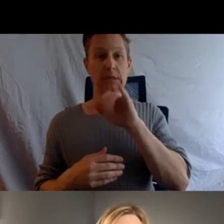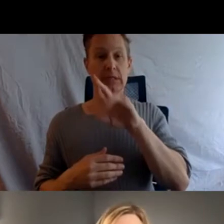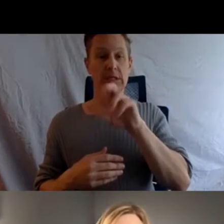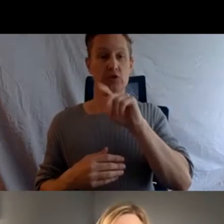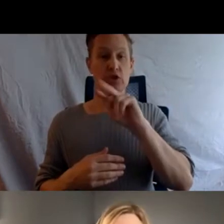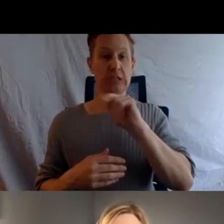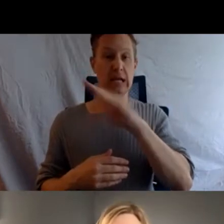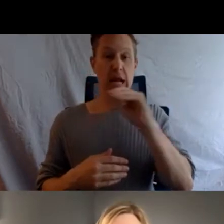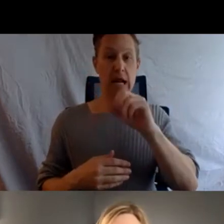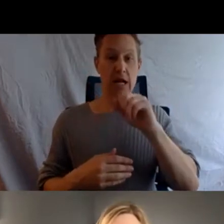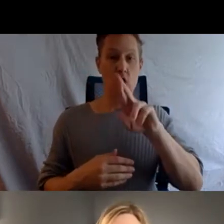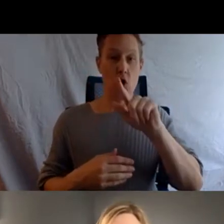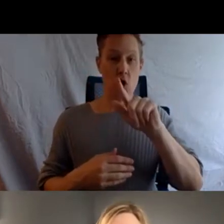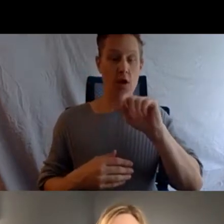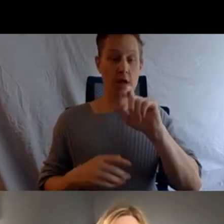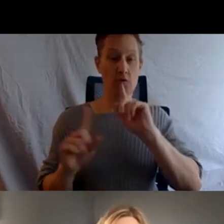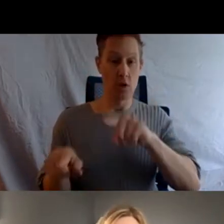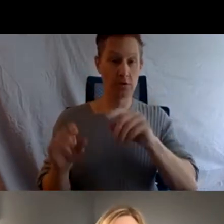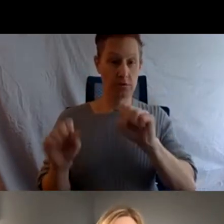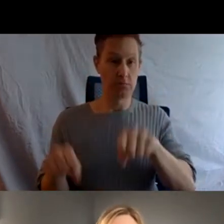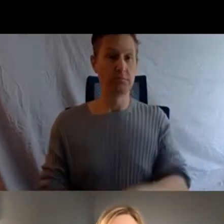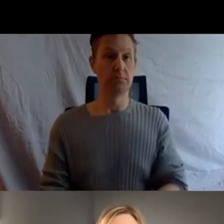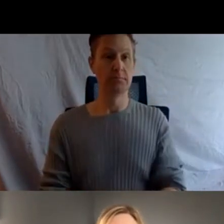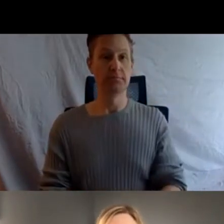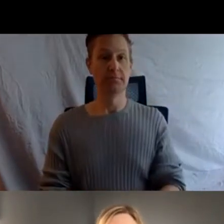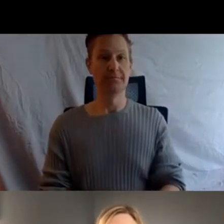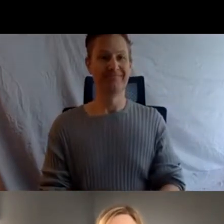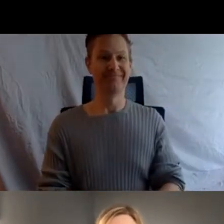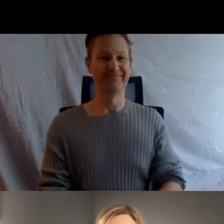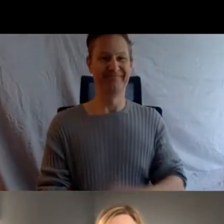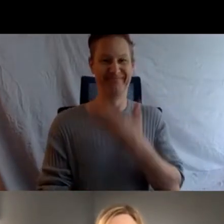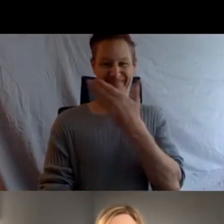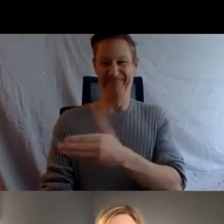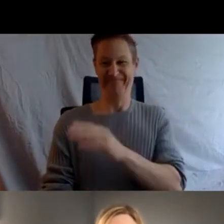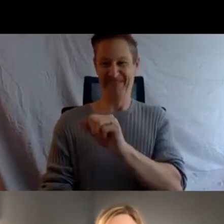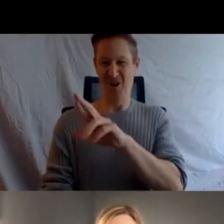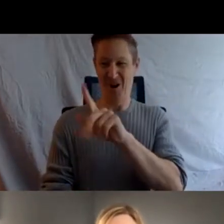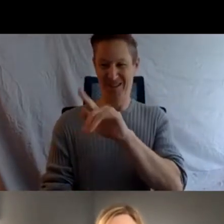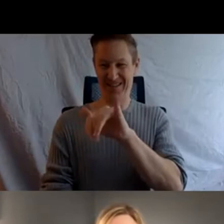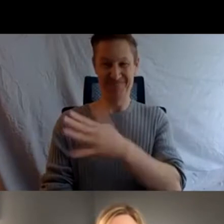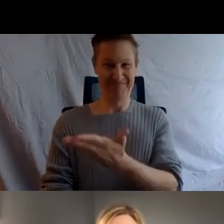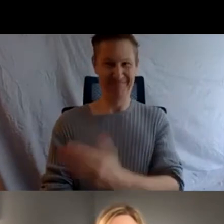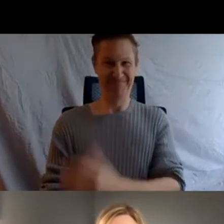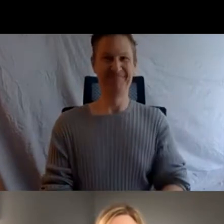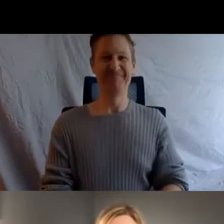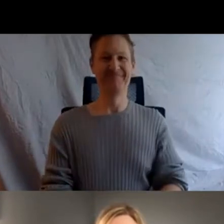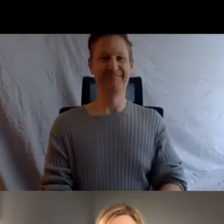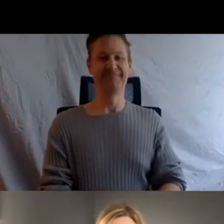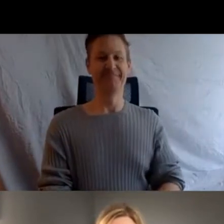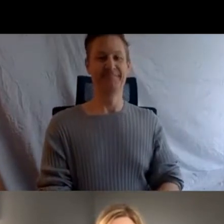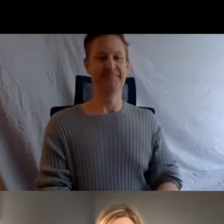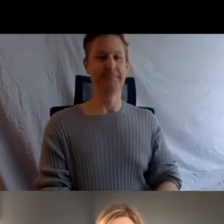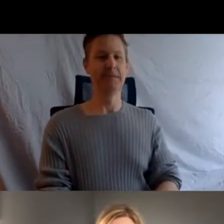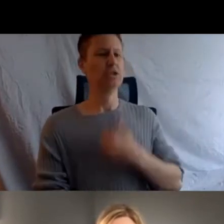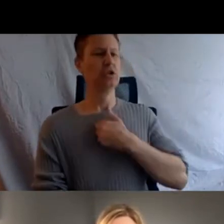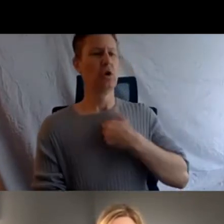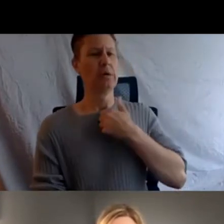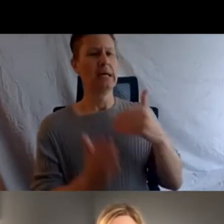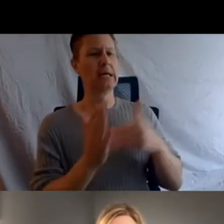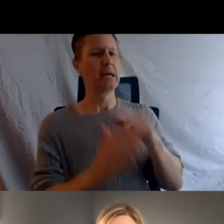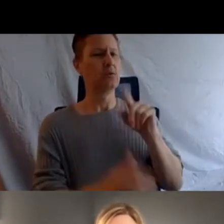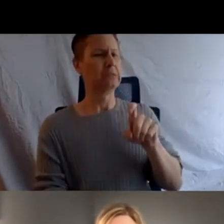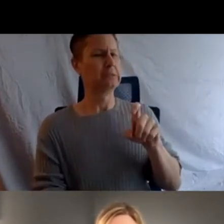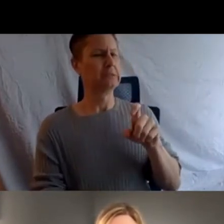Hartley, you go ahead. Sorry, could you repeat the question really